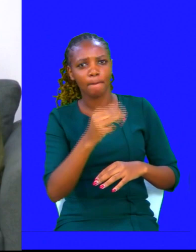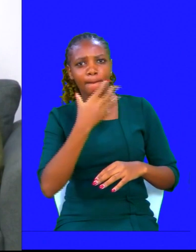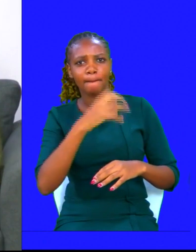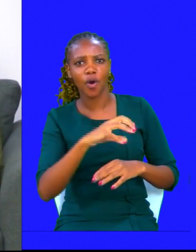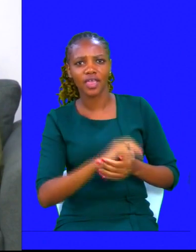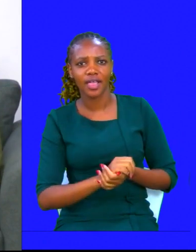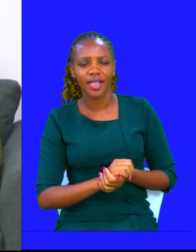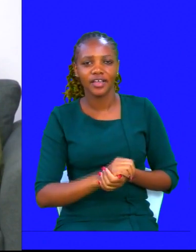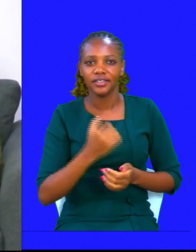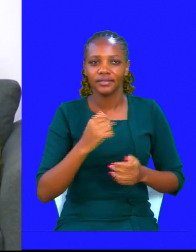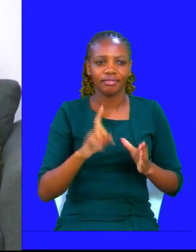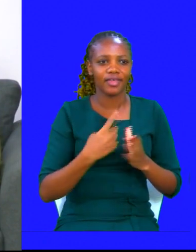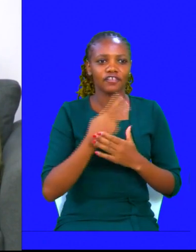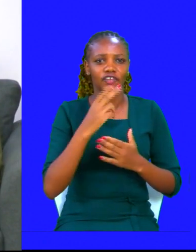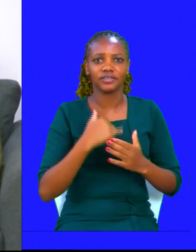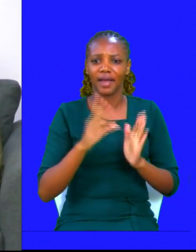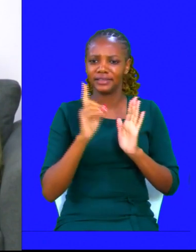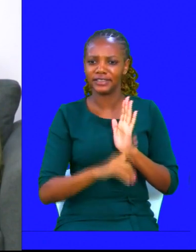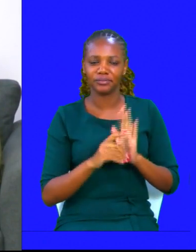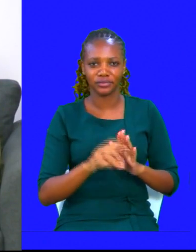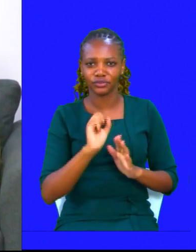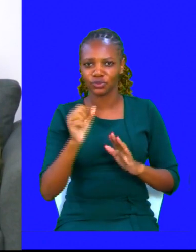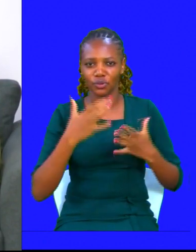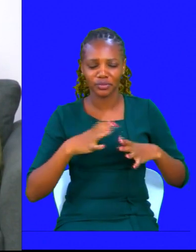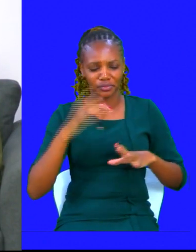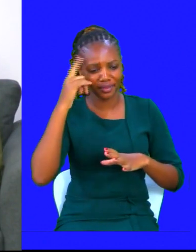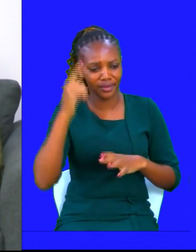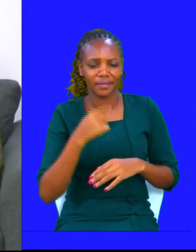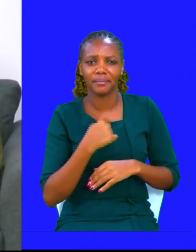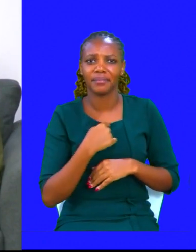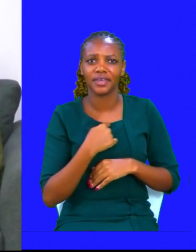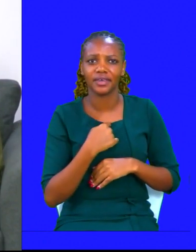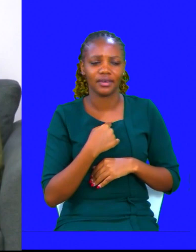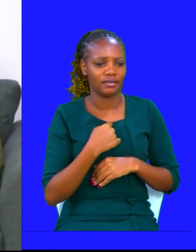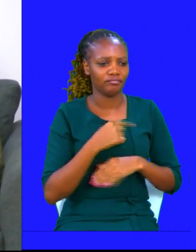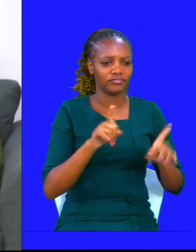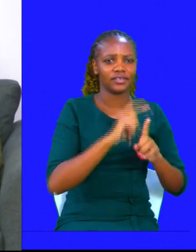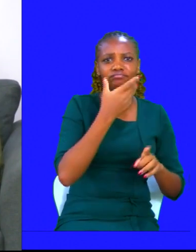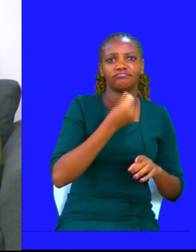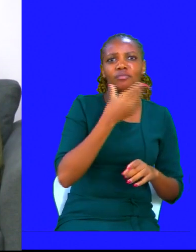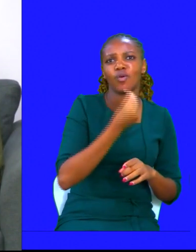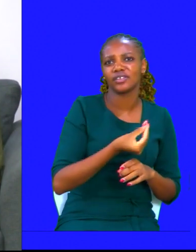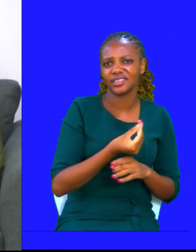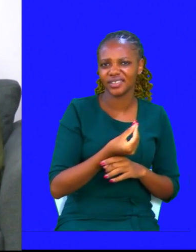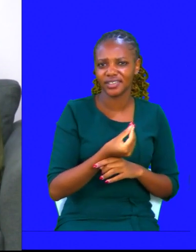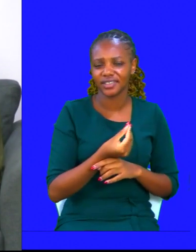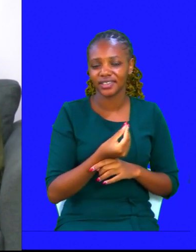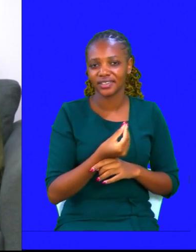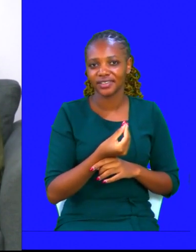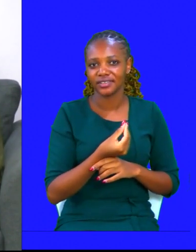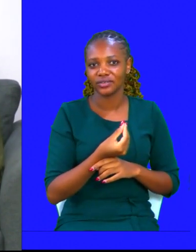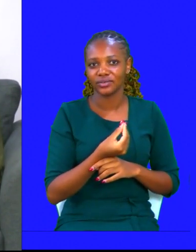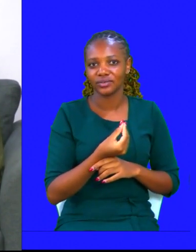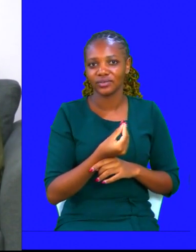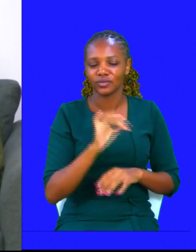deep voice. So you're really associated with the boys a lot. So